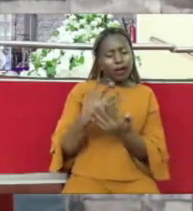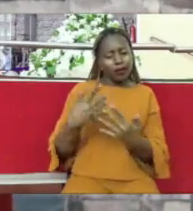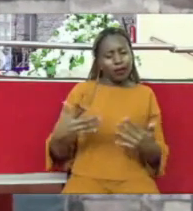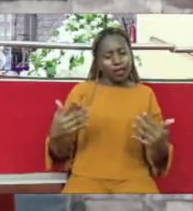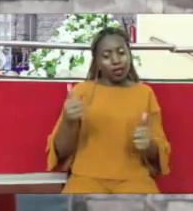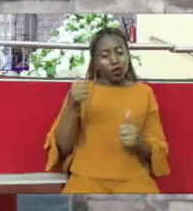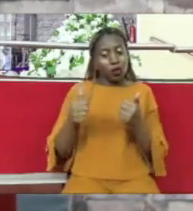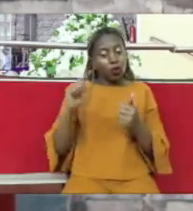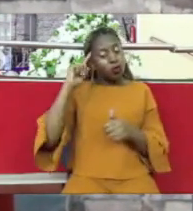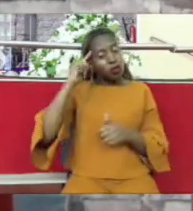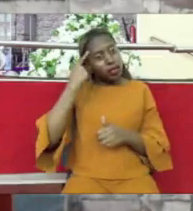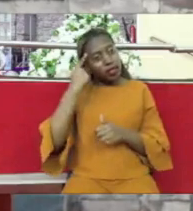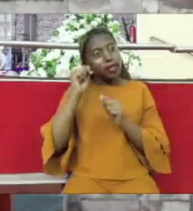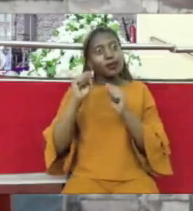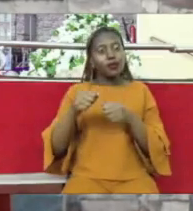us.